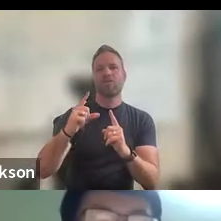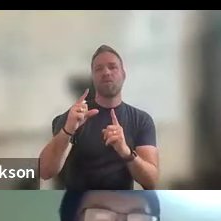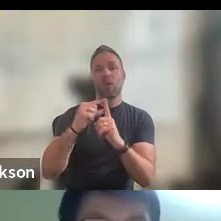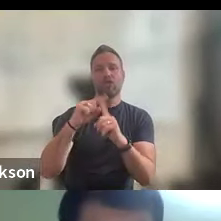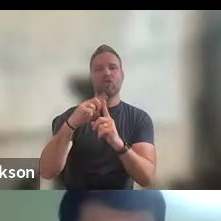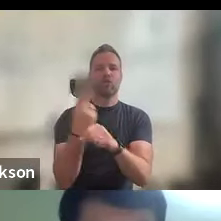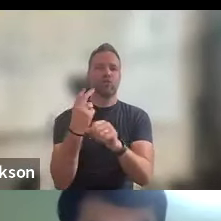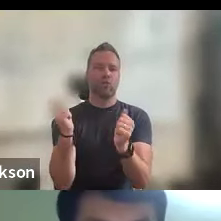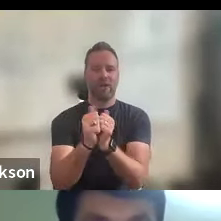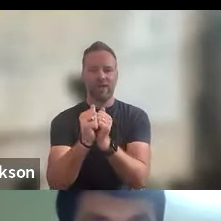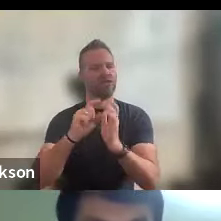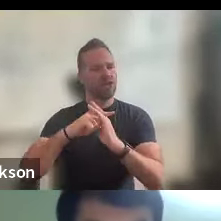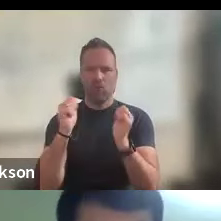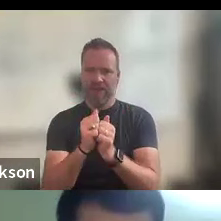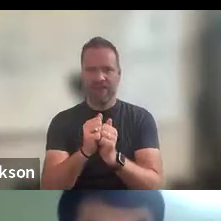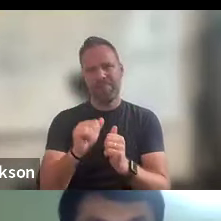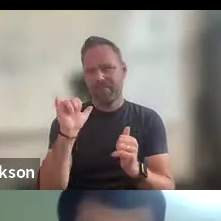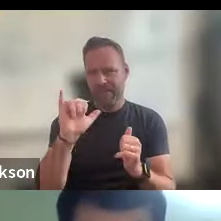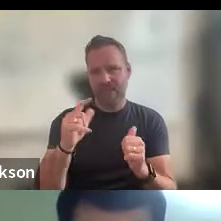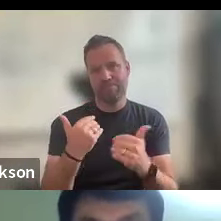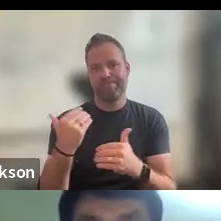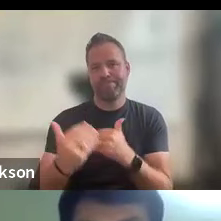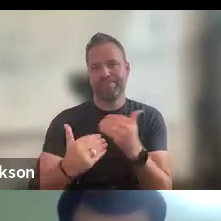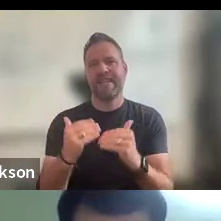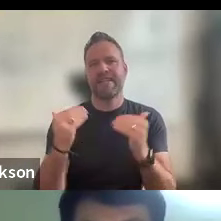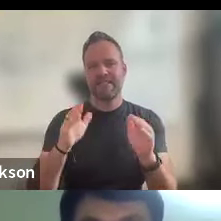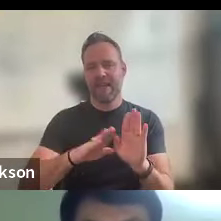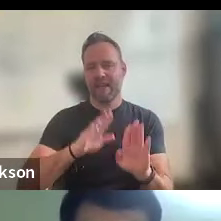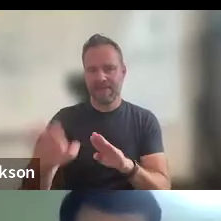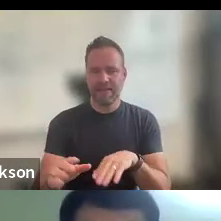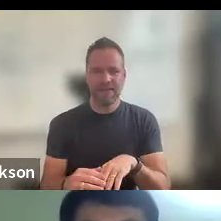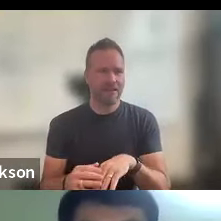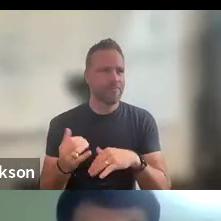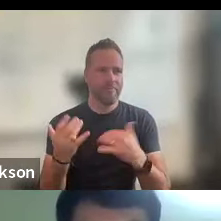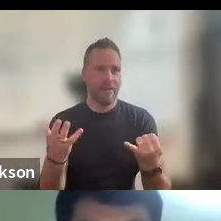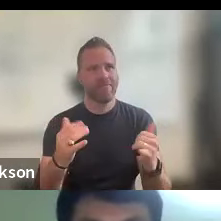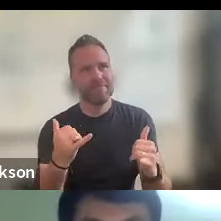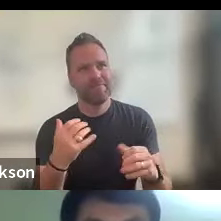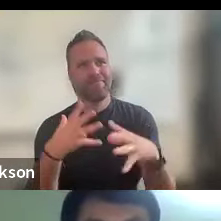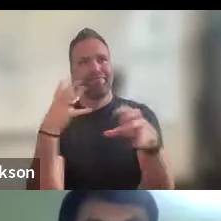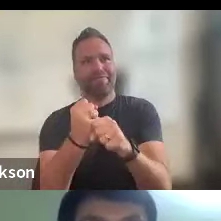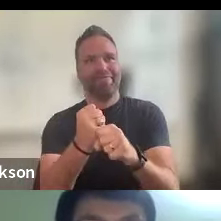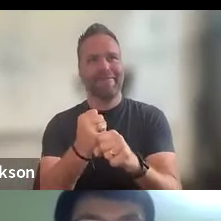through our list. And then we'll figure out what easiest words to start with and